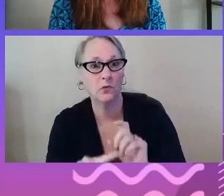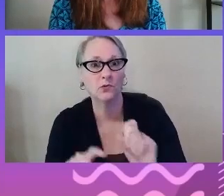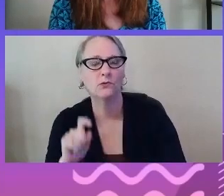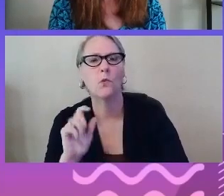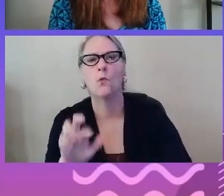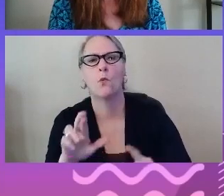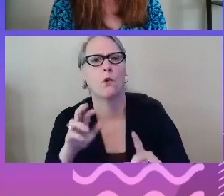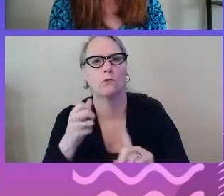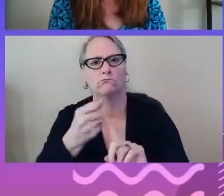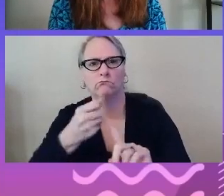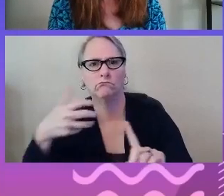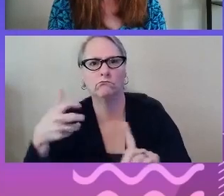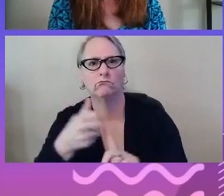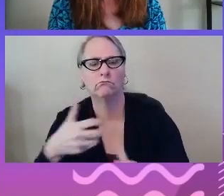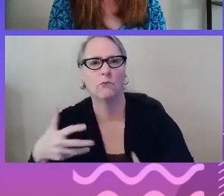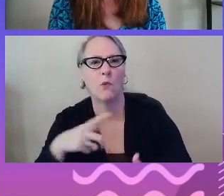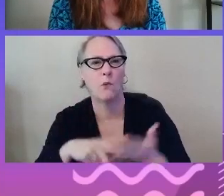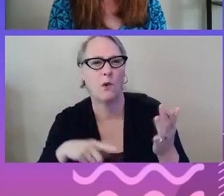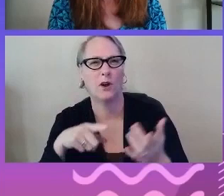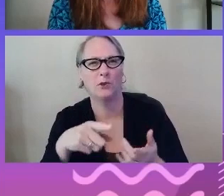expand upon what you heard.